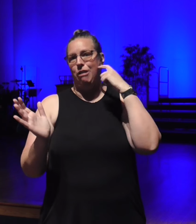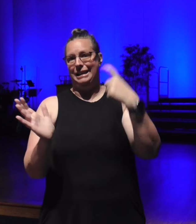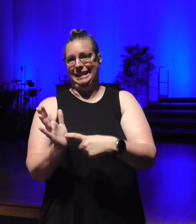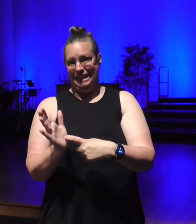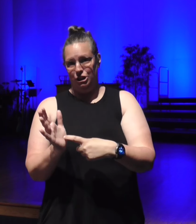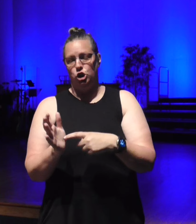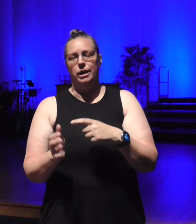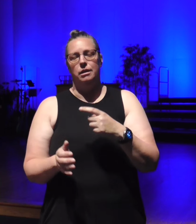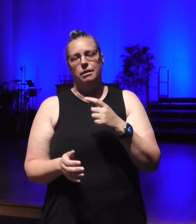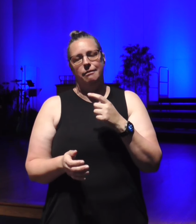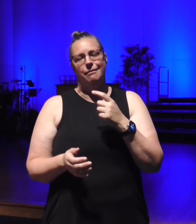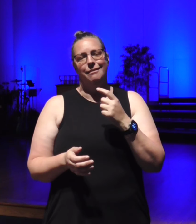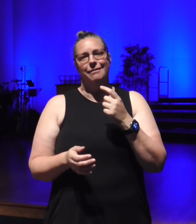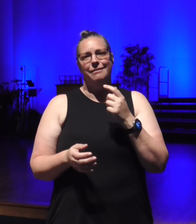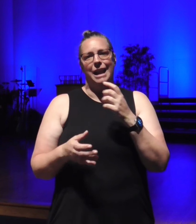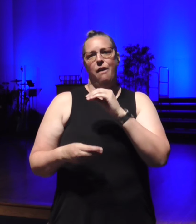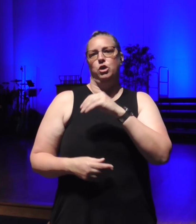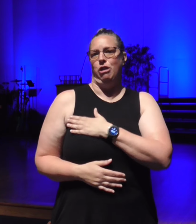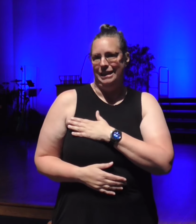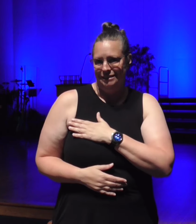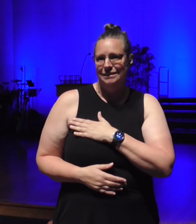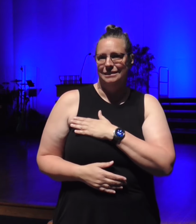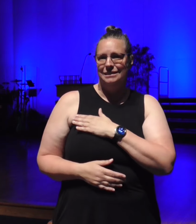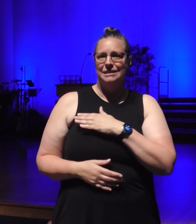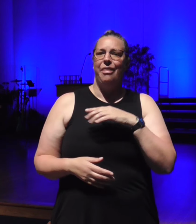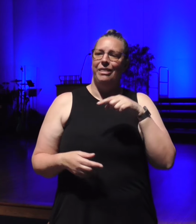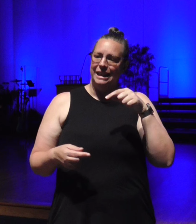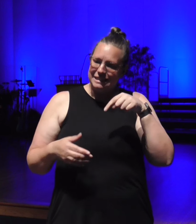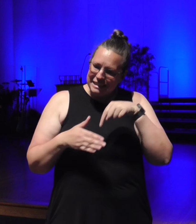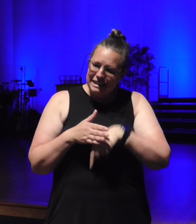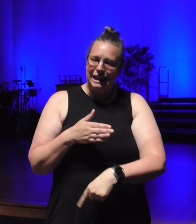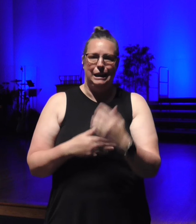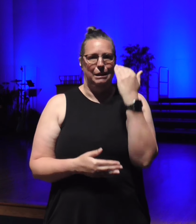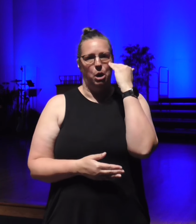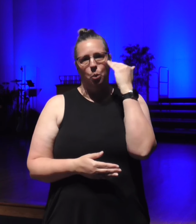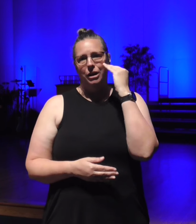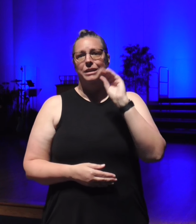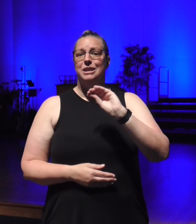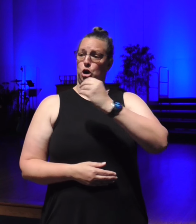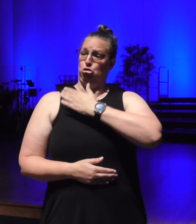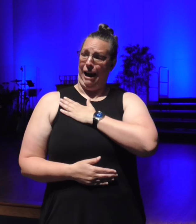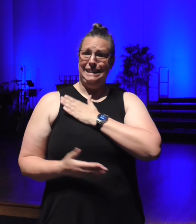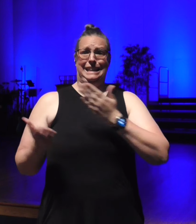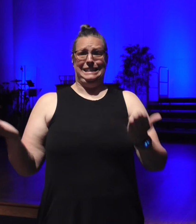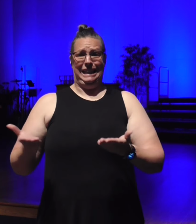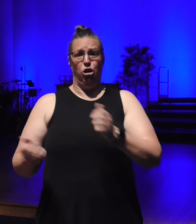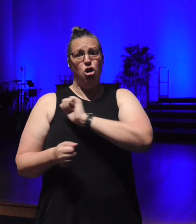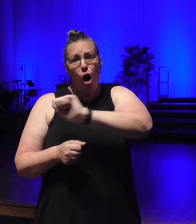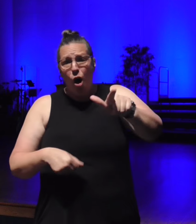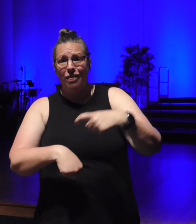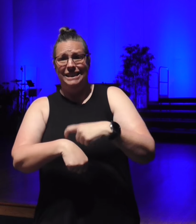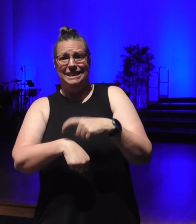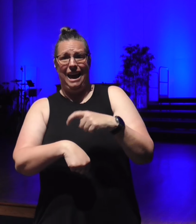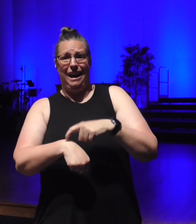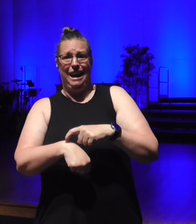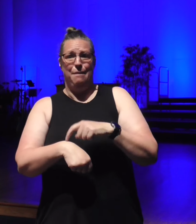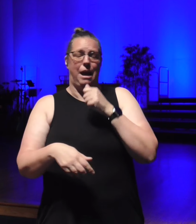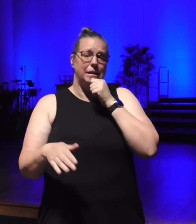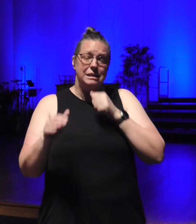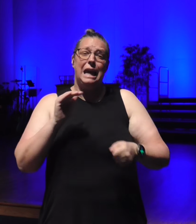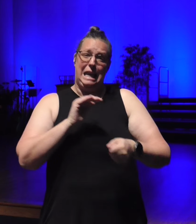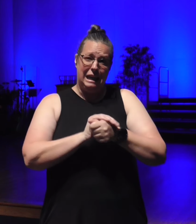our own life, a deeper awareness of the ways that grace touches us all the time, and it's often hidden in